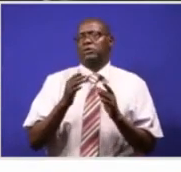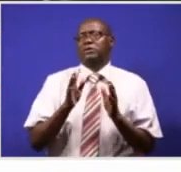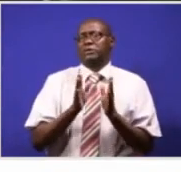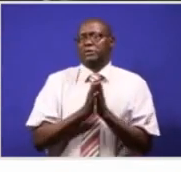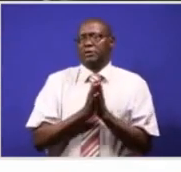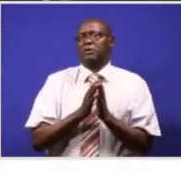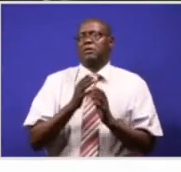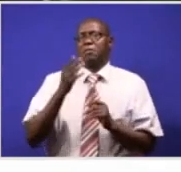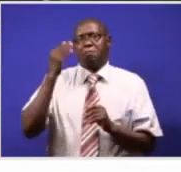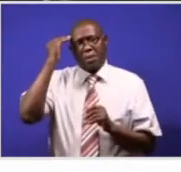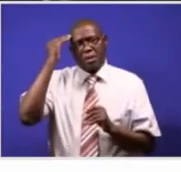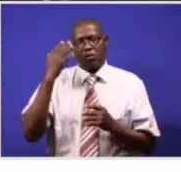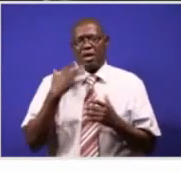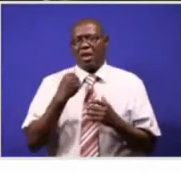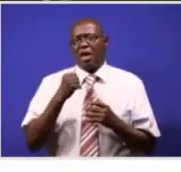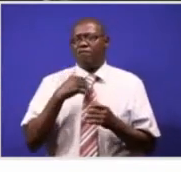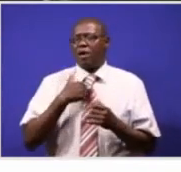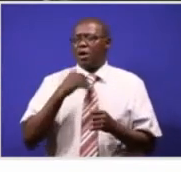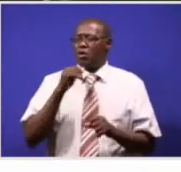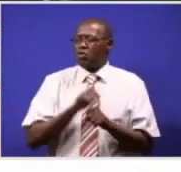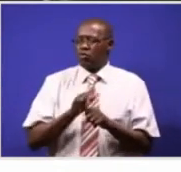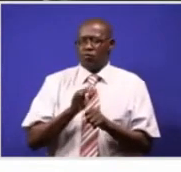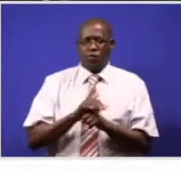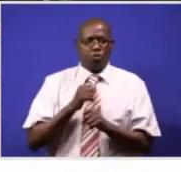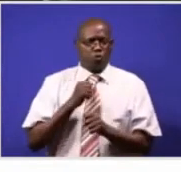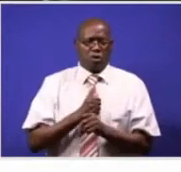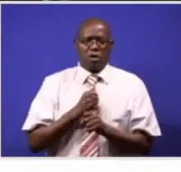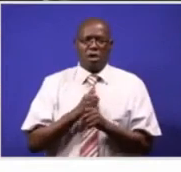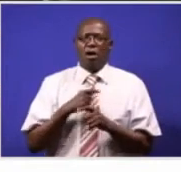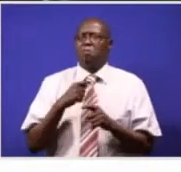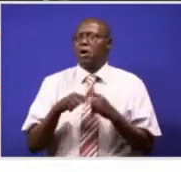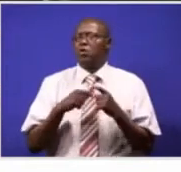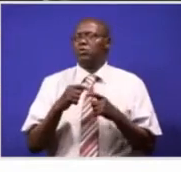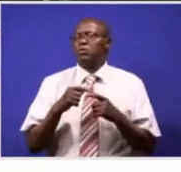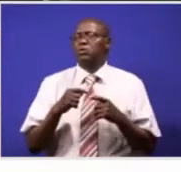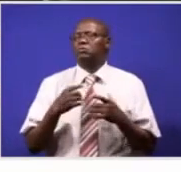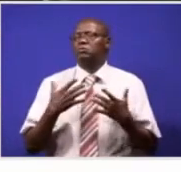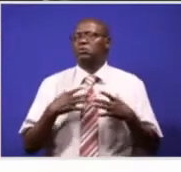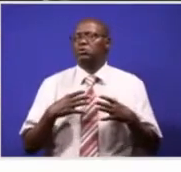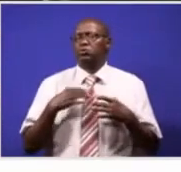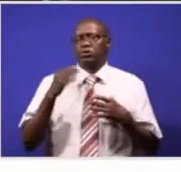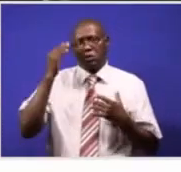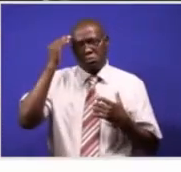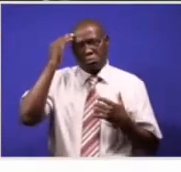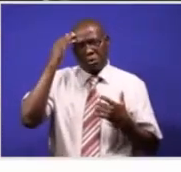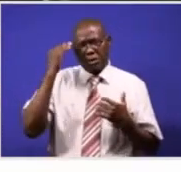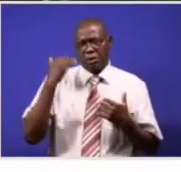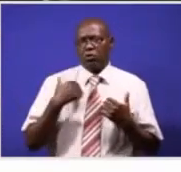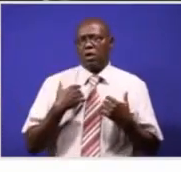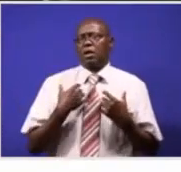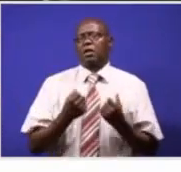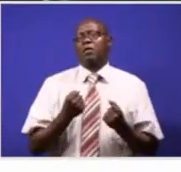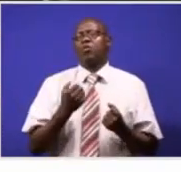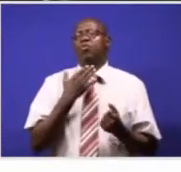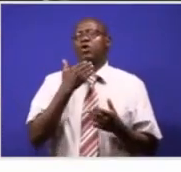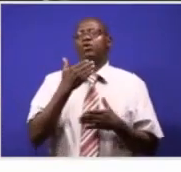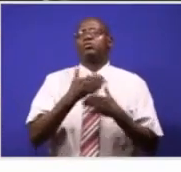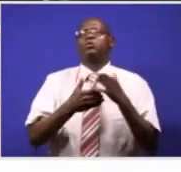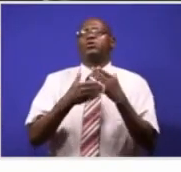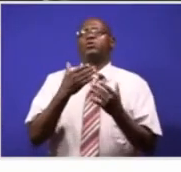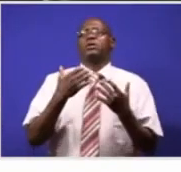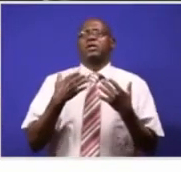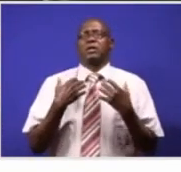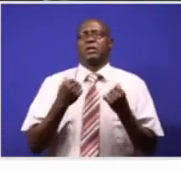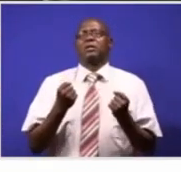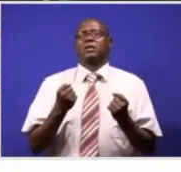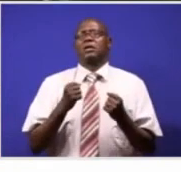a lot of work. We have so much about people's mental health. And we want to build a country where people